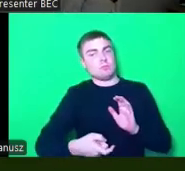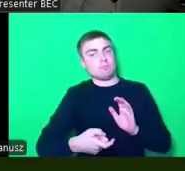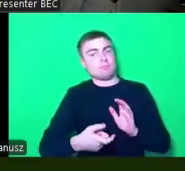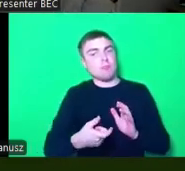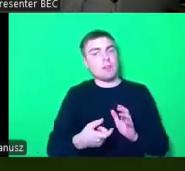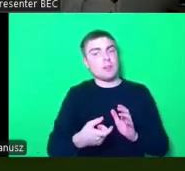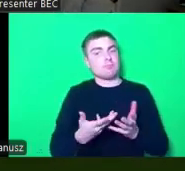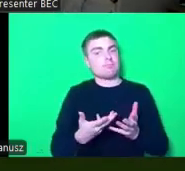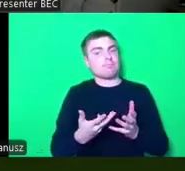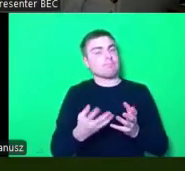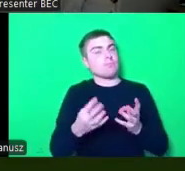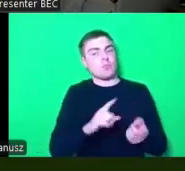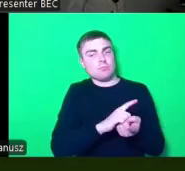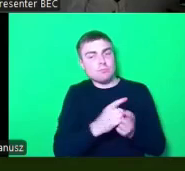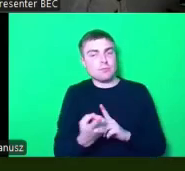And